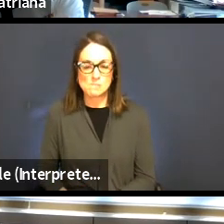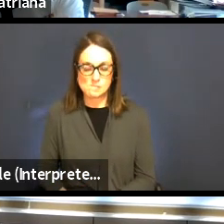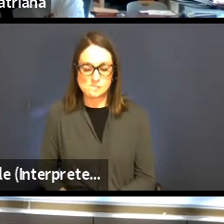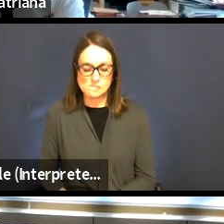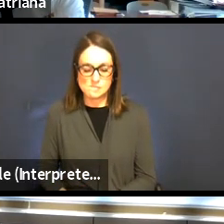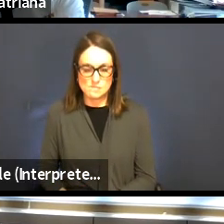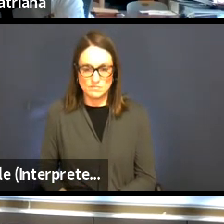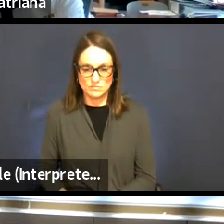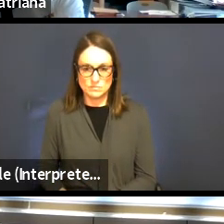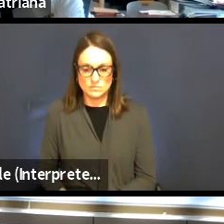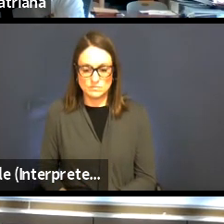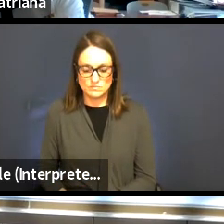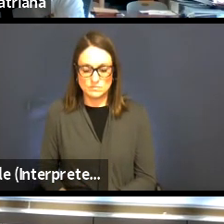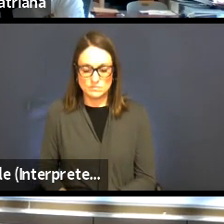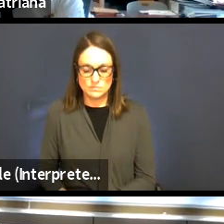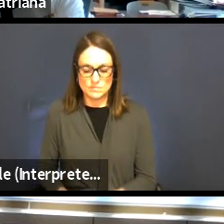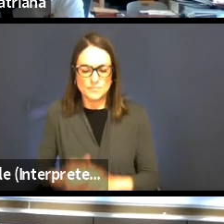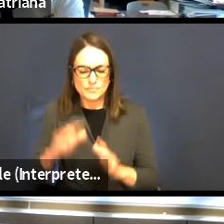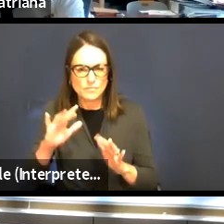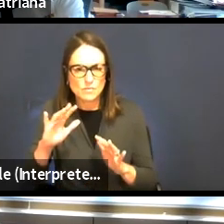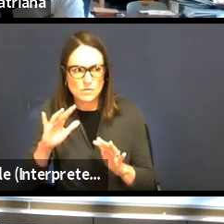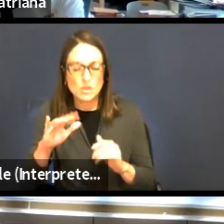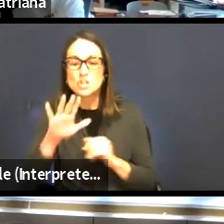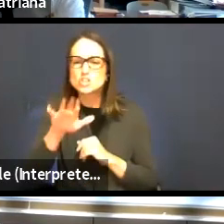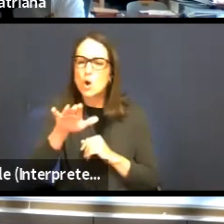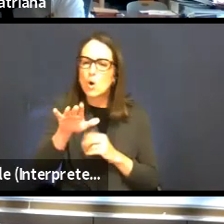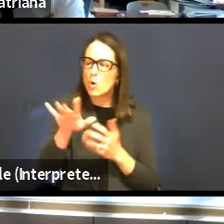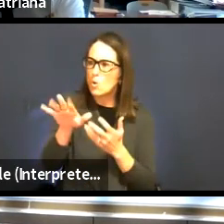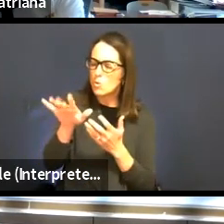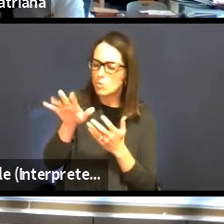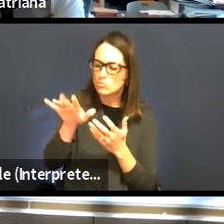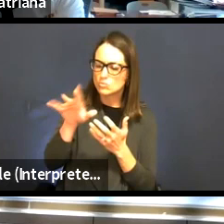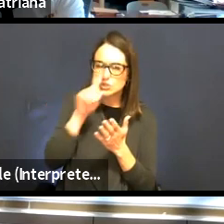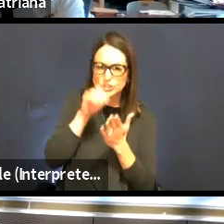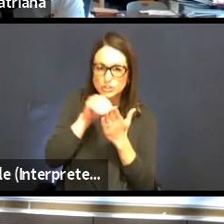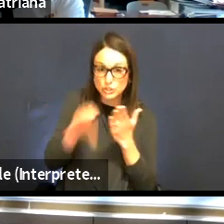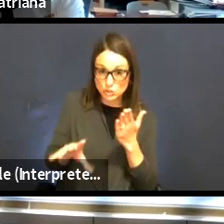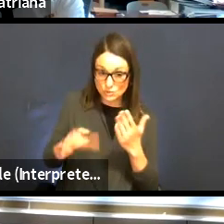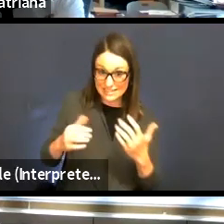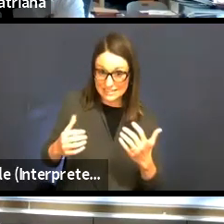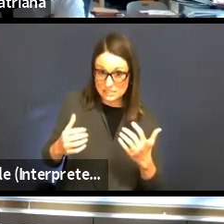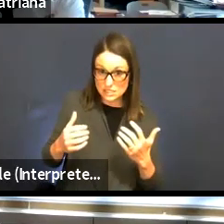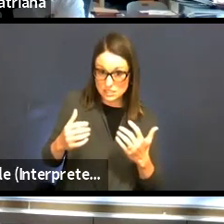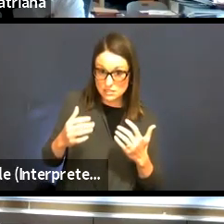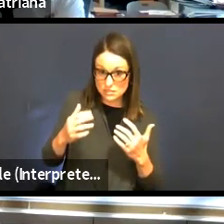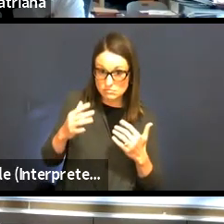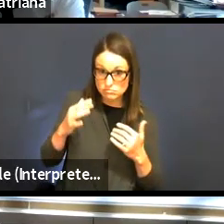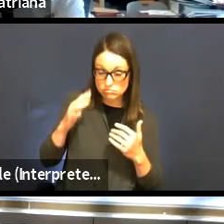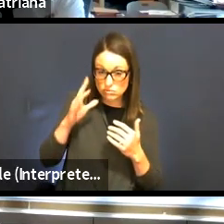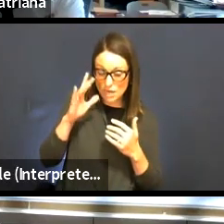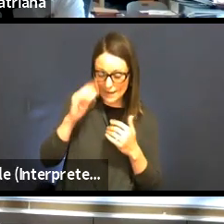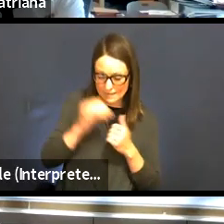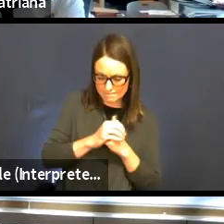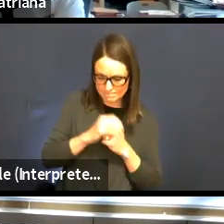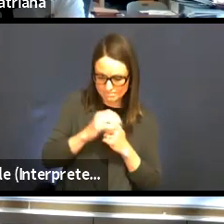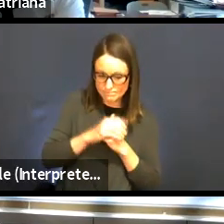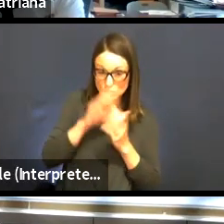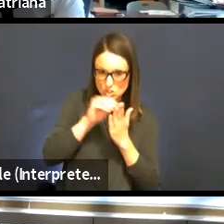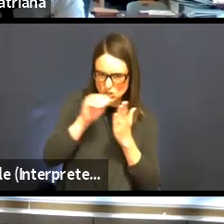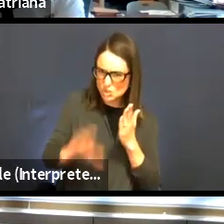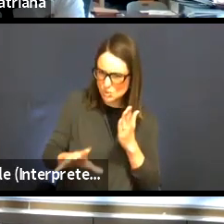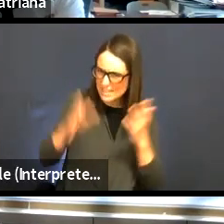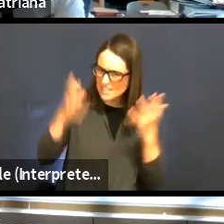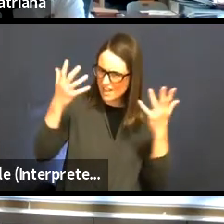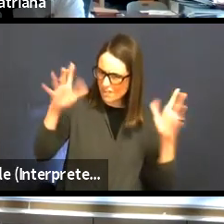Or I can. So Pratik, students have been informed